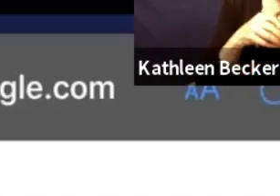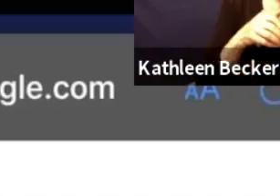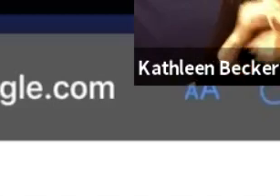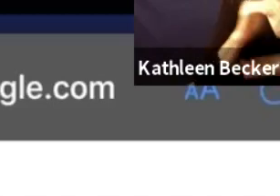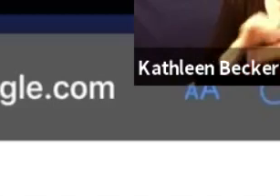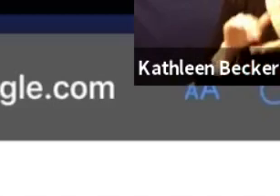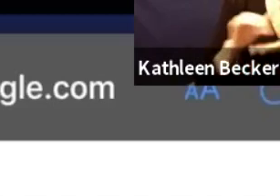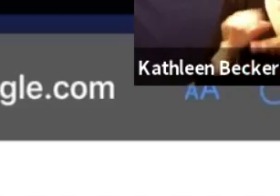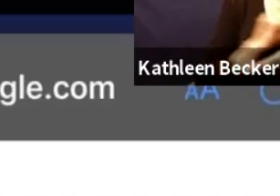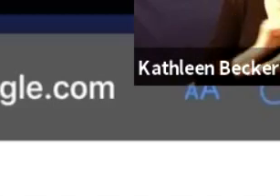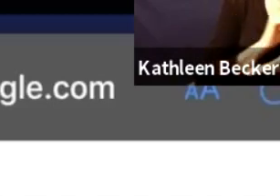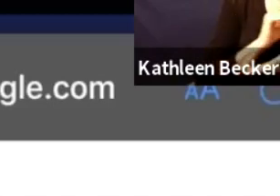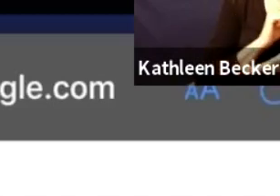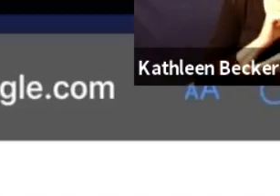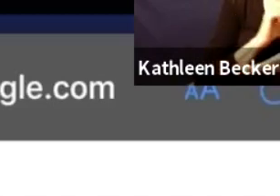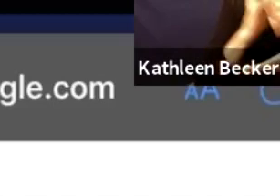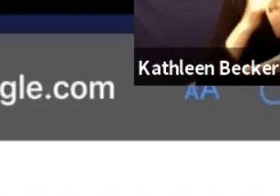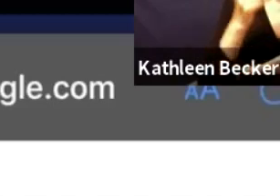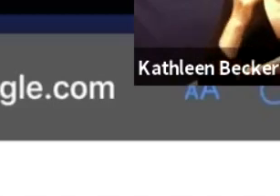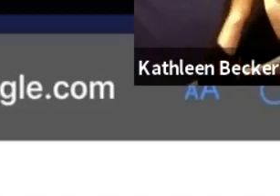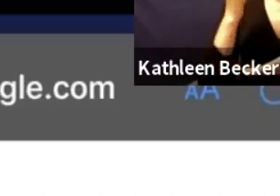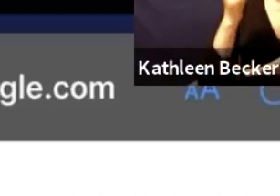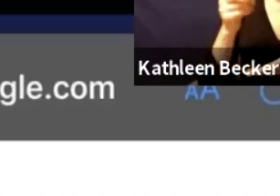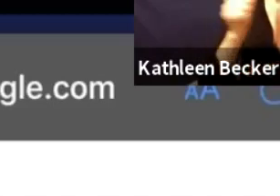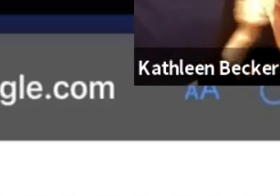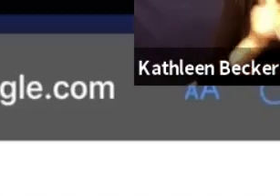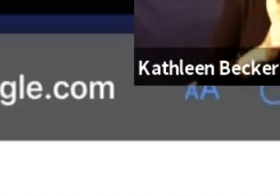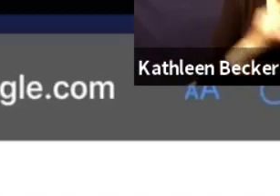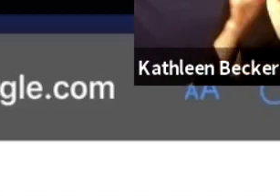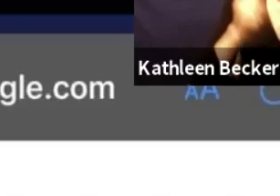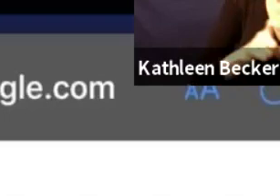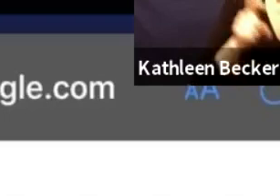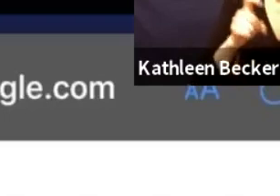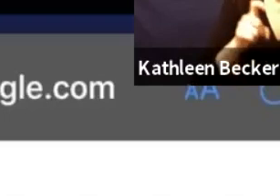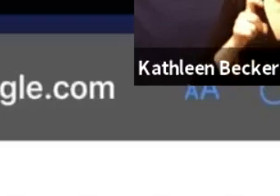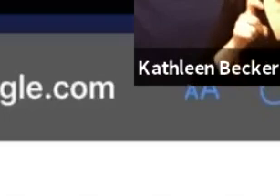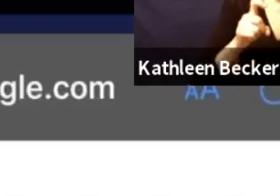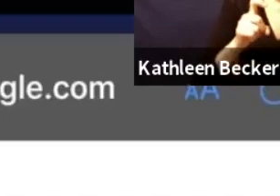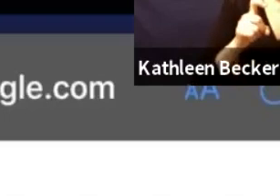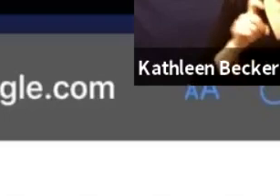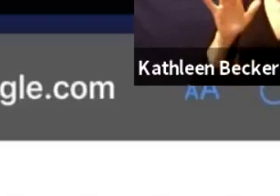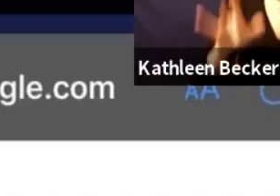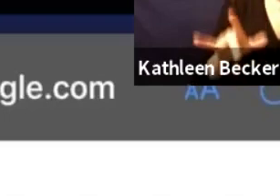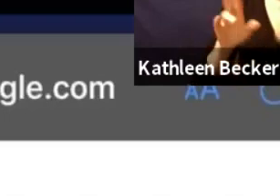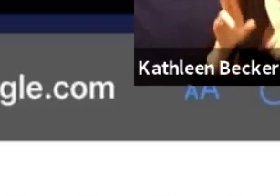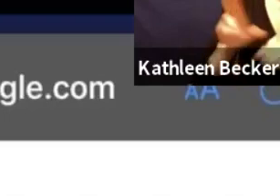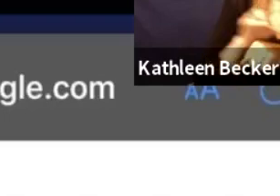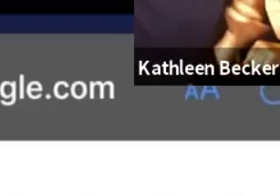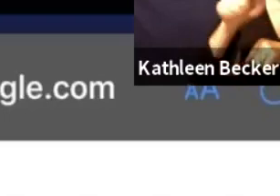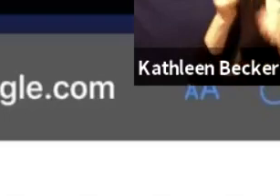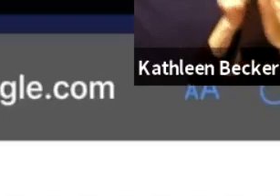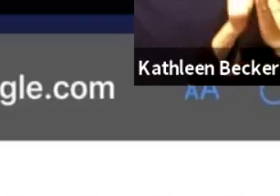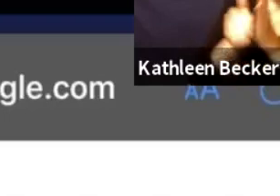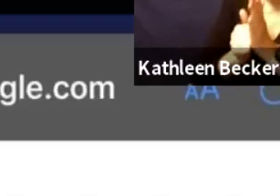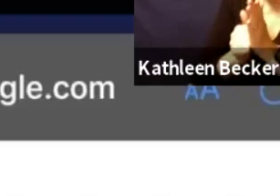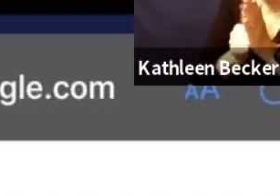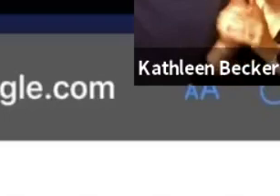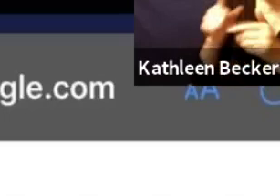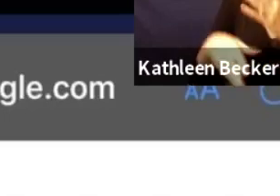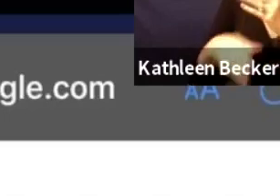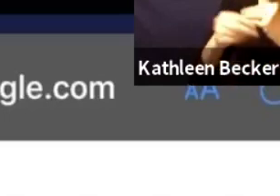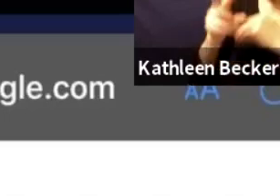Excuse me. If they do not see their account, they will need to click Use Another Account and add